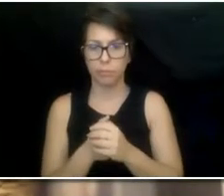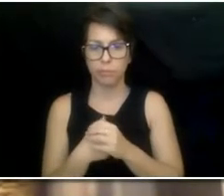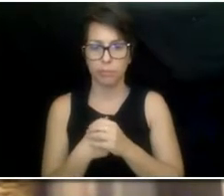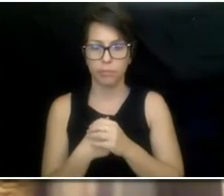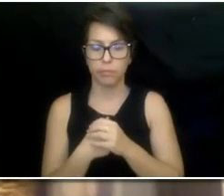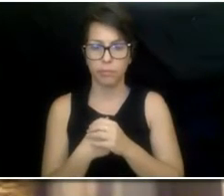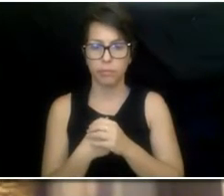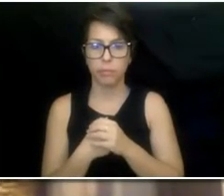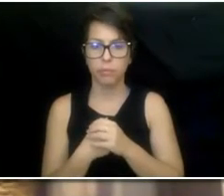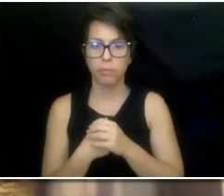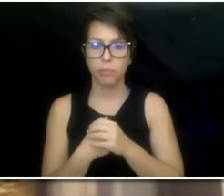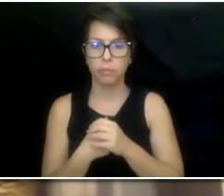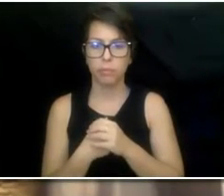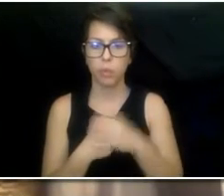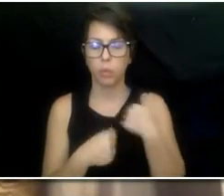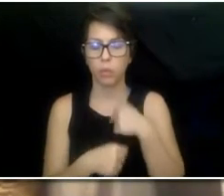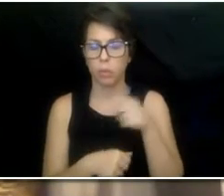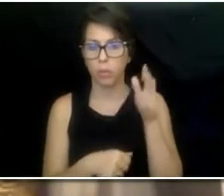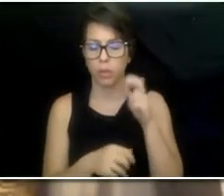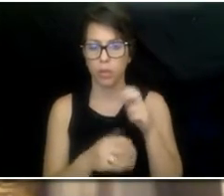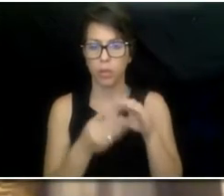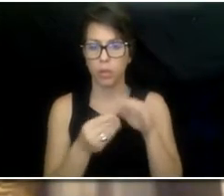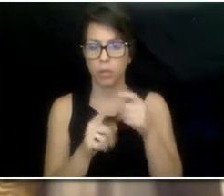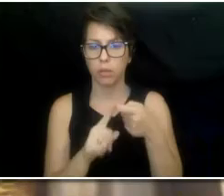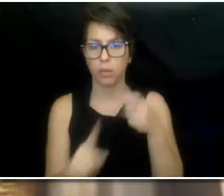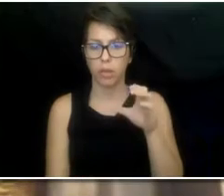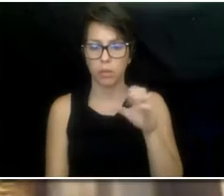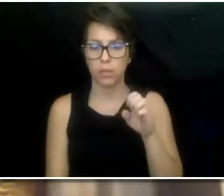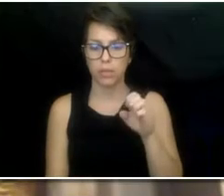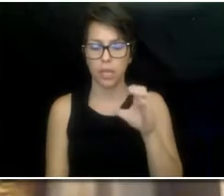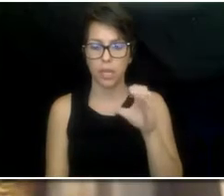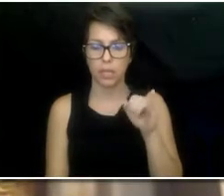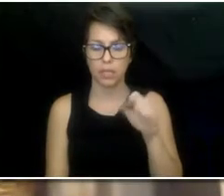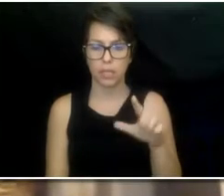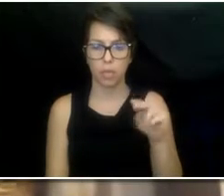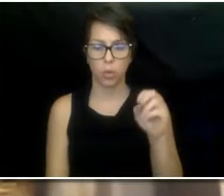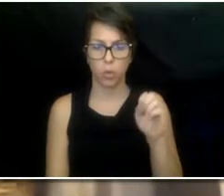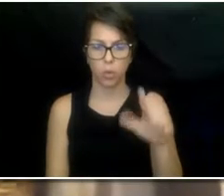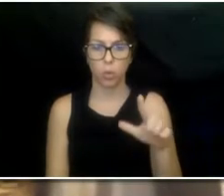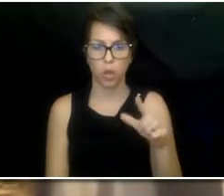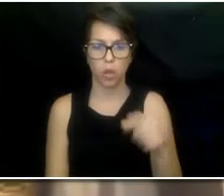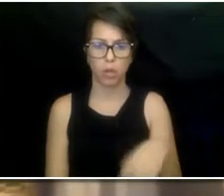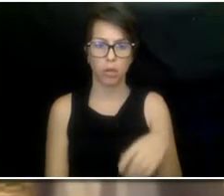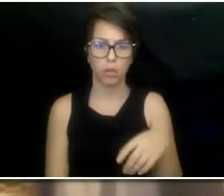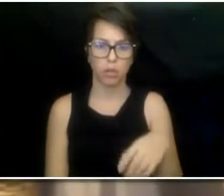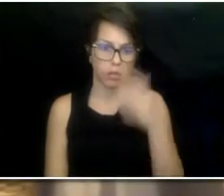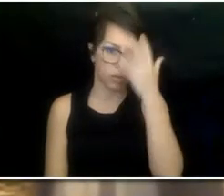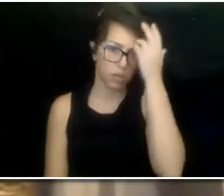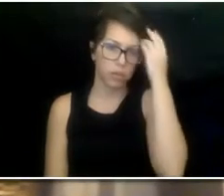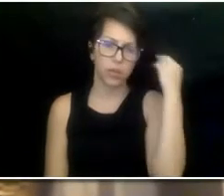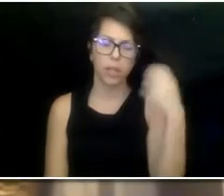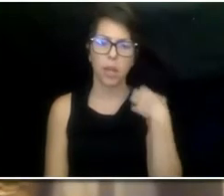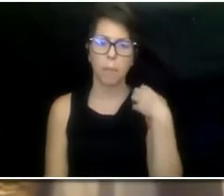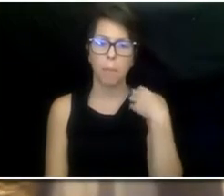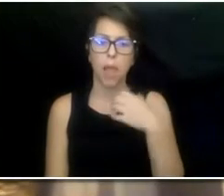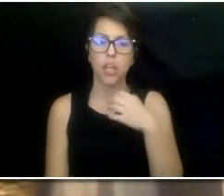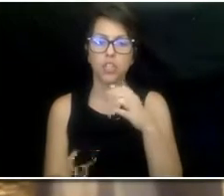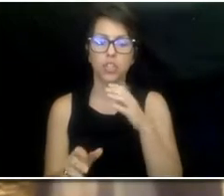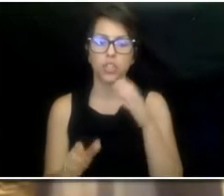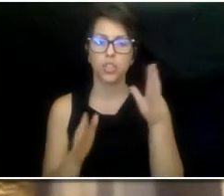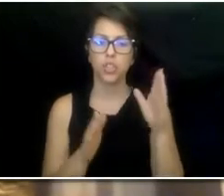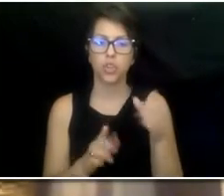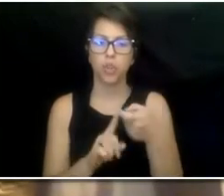Kathleen white from NYPD assistant Deputy Commissioner for legal Affairs Ole chowski from NYPD and Deputy Commissioner for